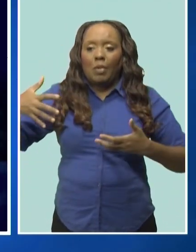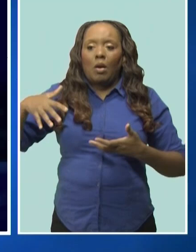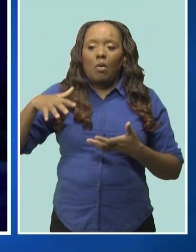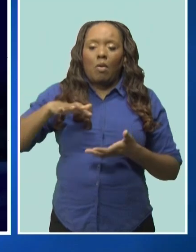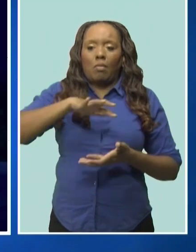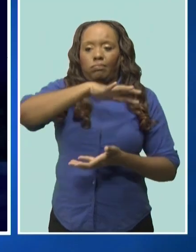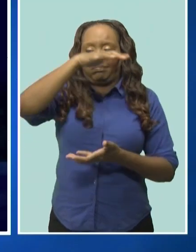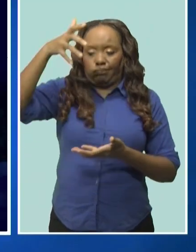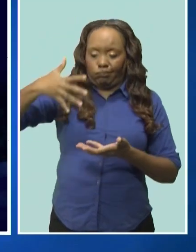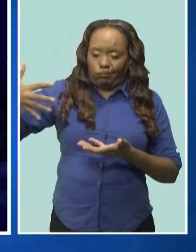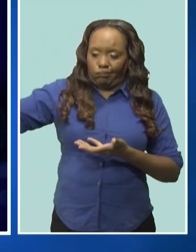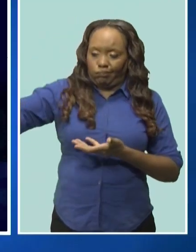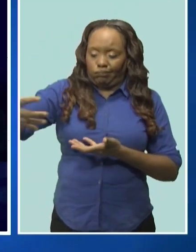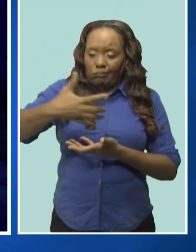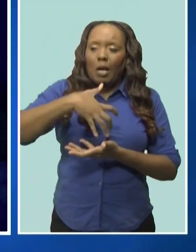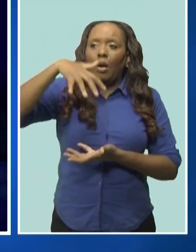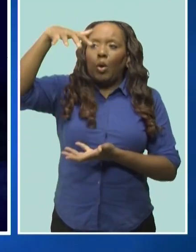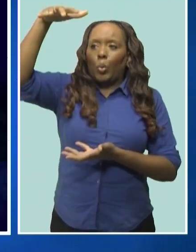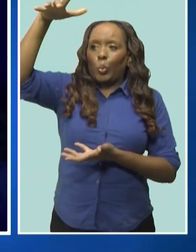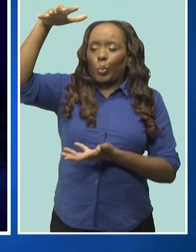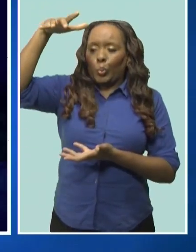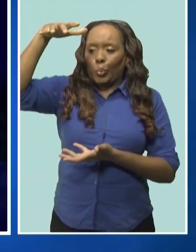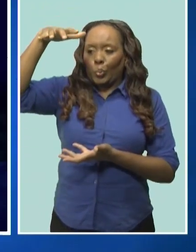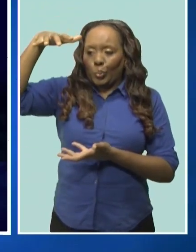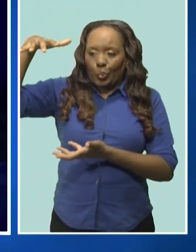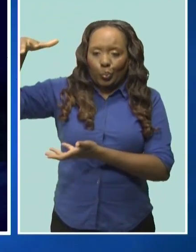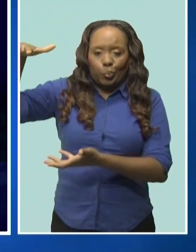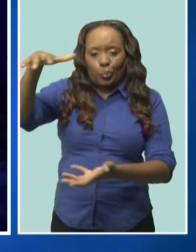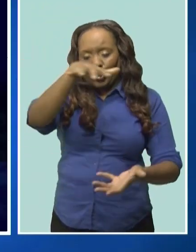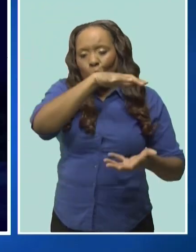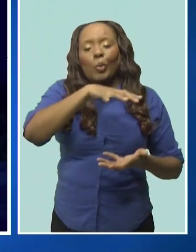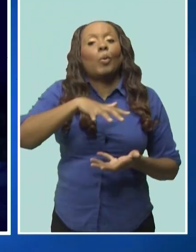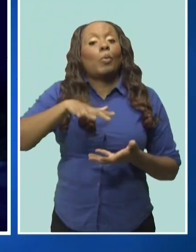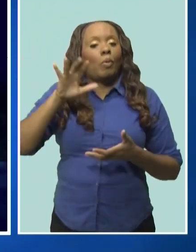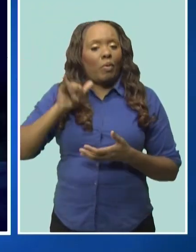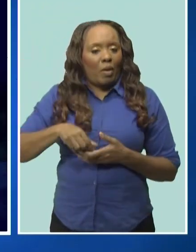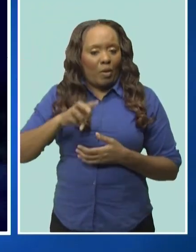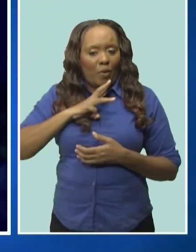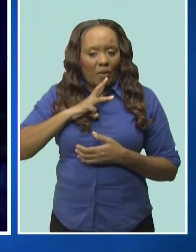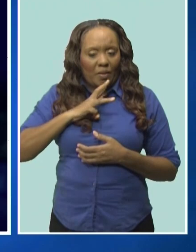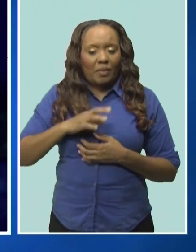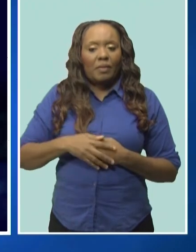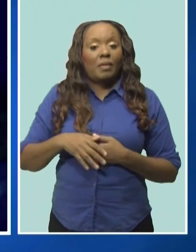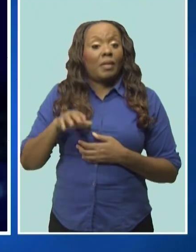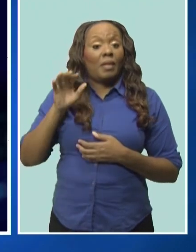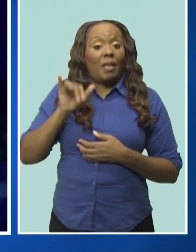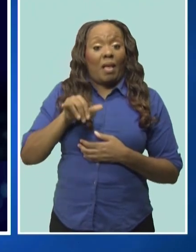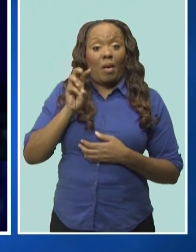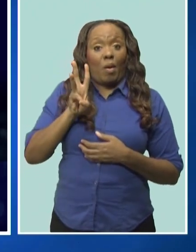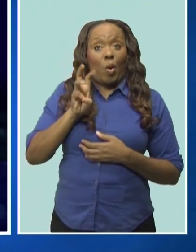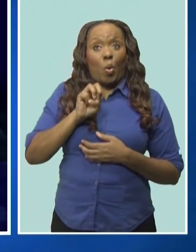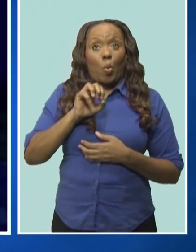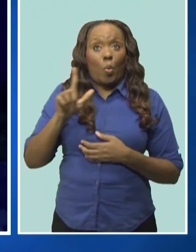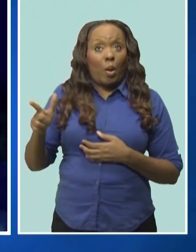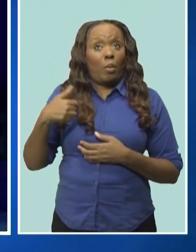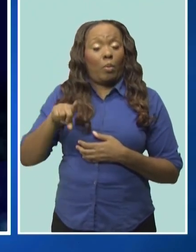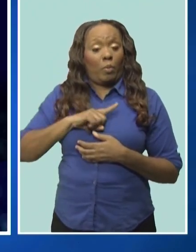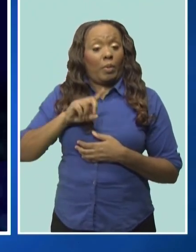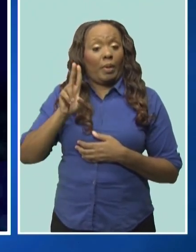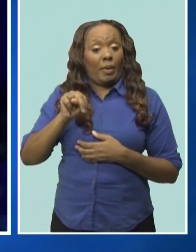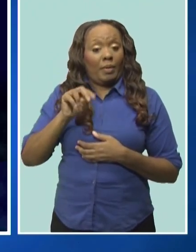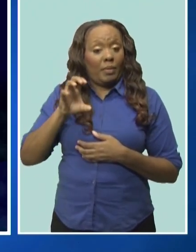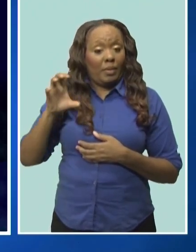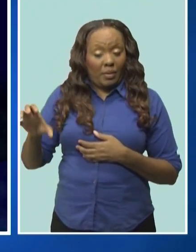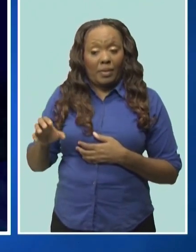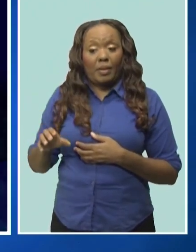and that flow is directed towards the well which was seen in the video. This well is also maintained by the NCC. There